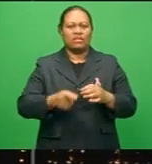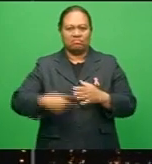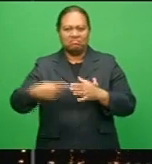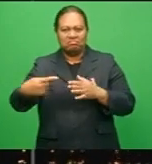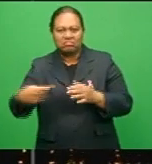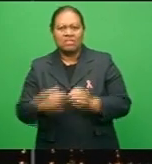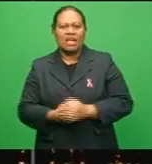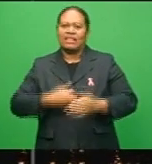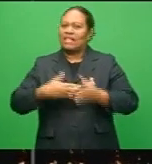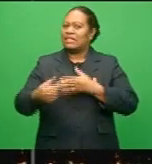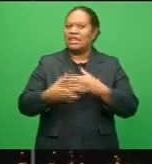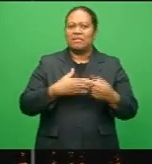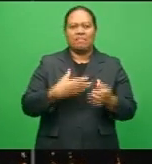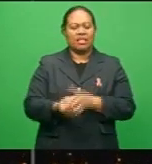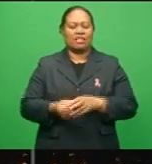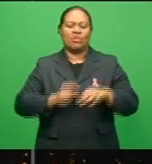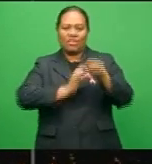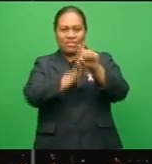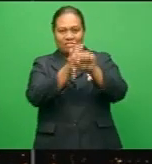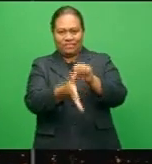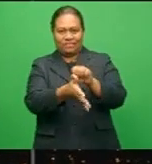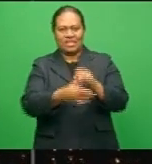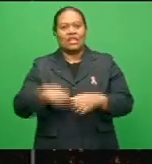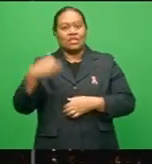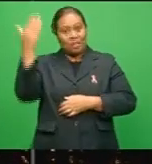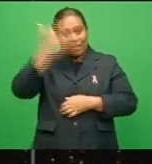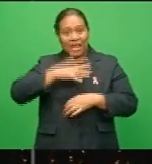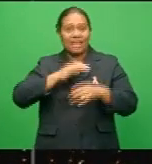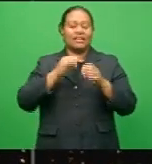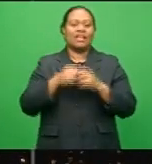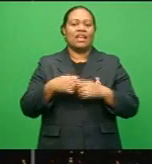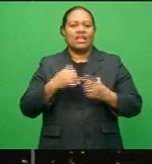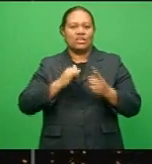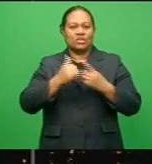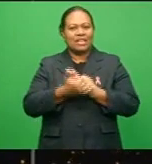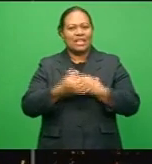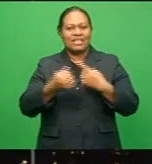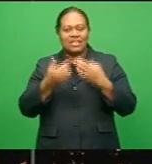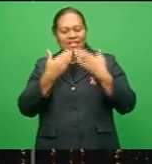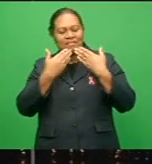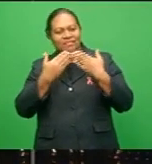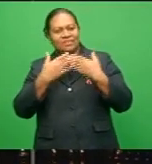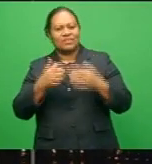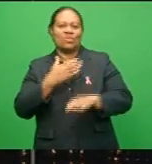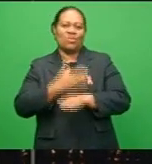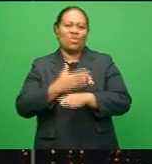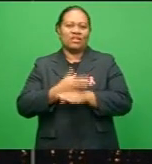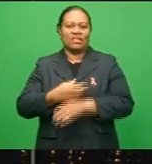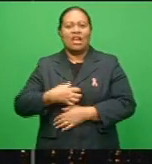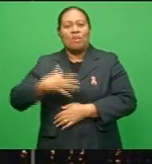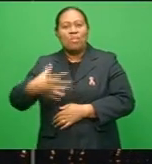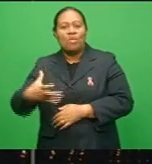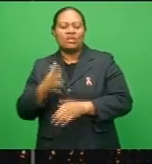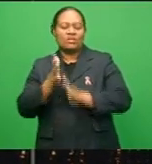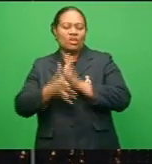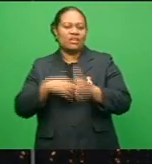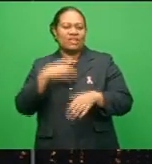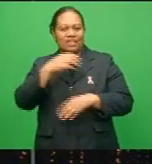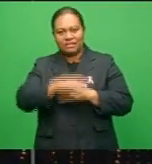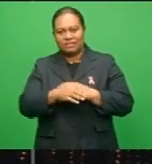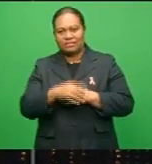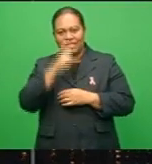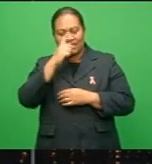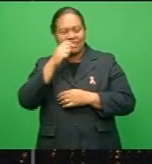weight despite coronavirus. And Blind Society commended for its work. Now, for these stories and others, tune in daily to our sister